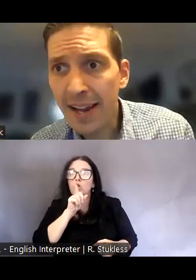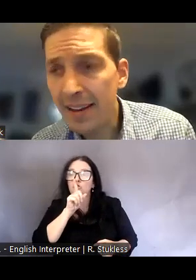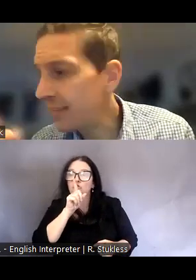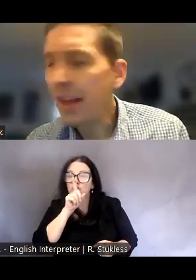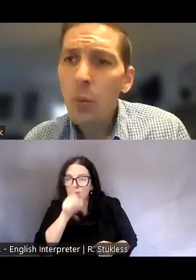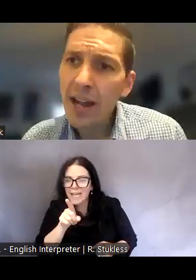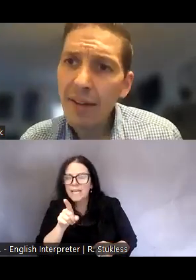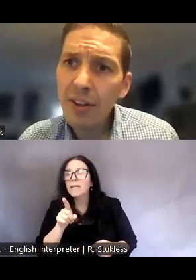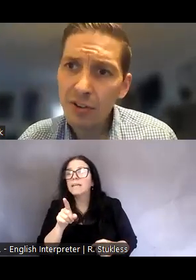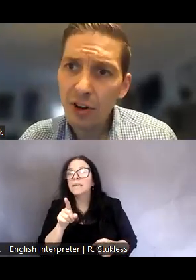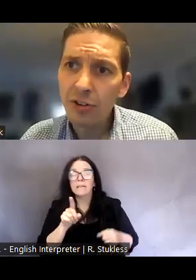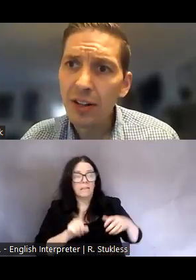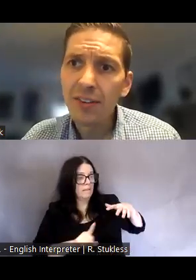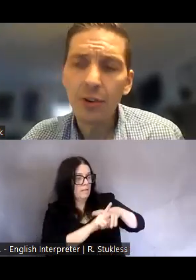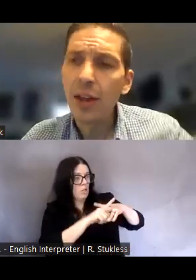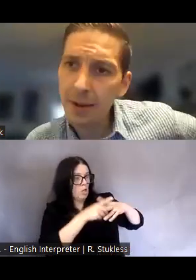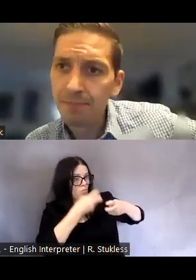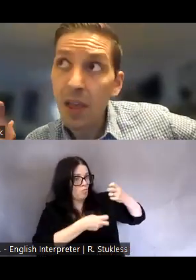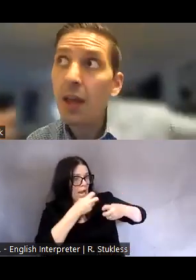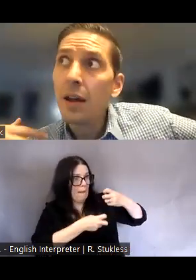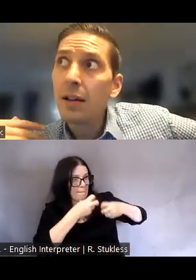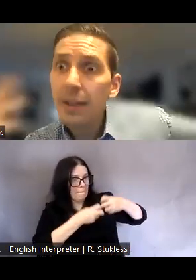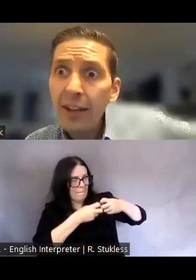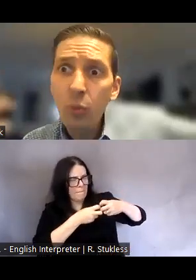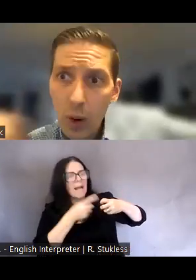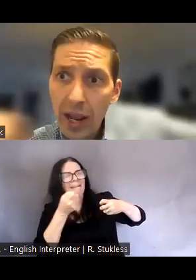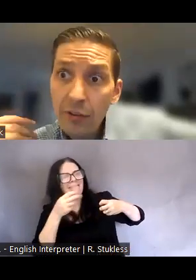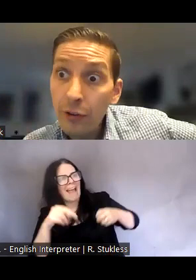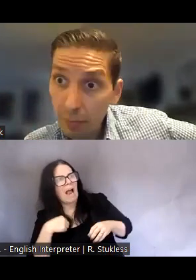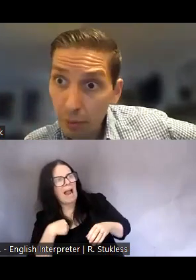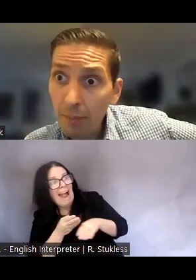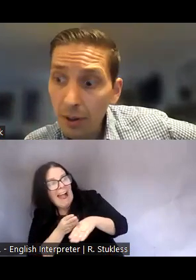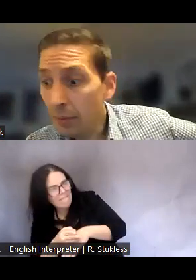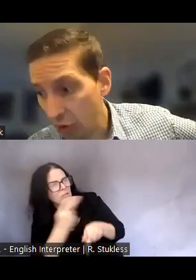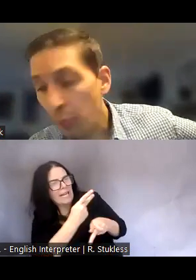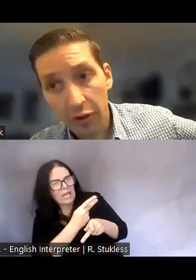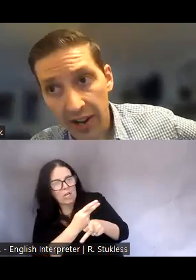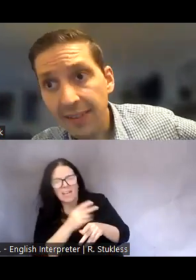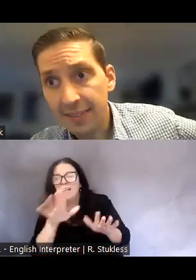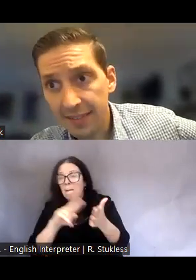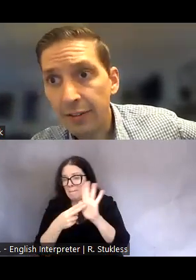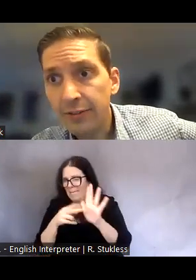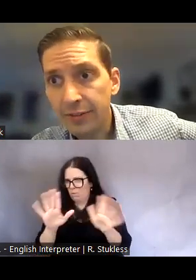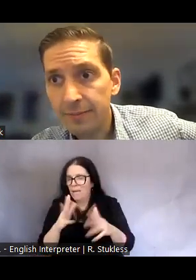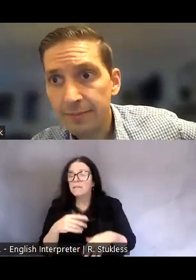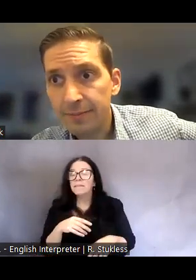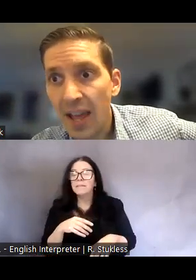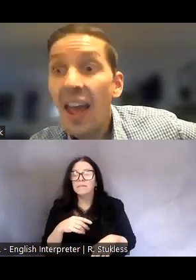mean by that is we have this notion that says, okay, let's wait for the problem to present